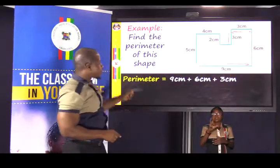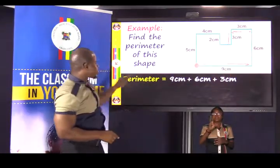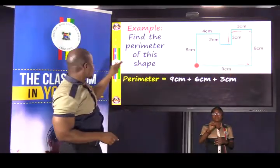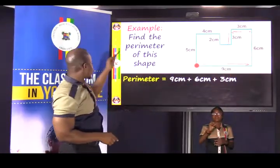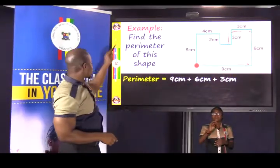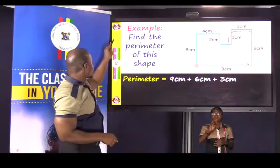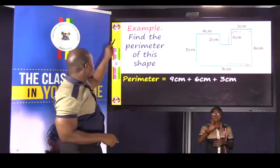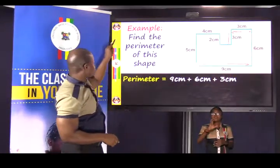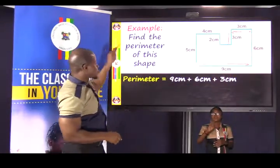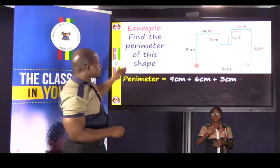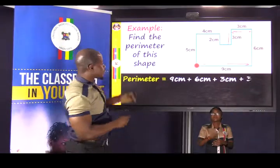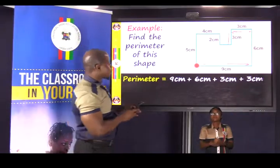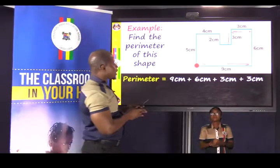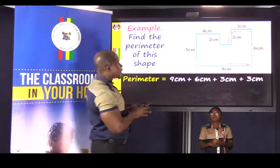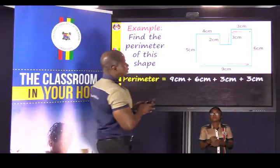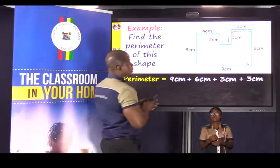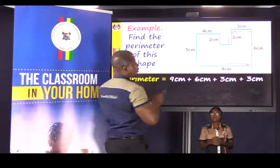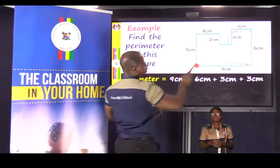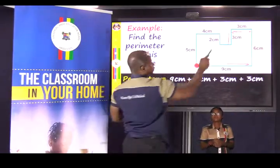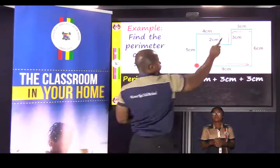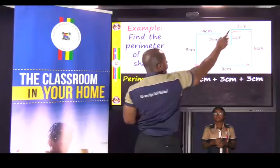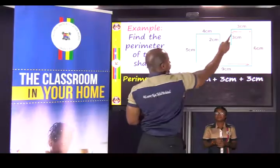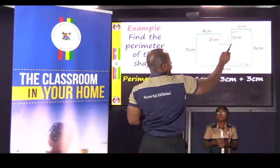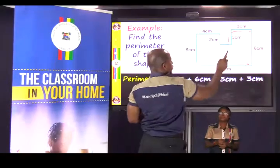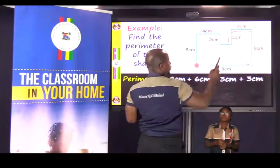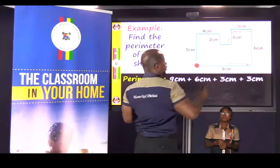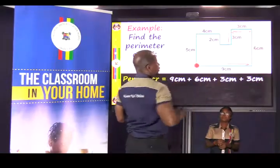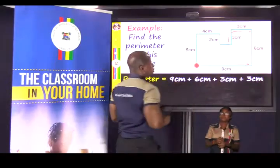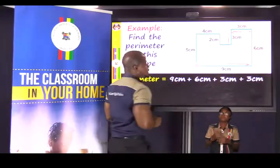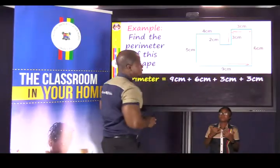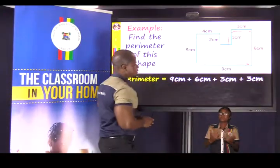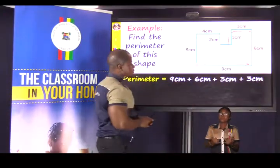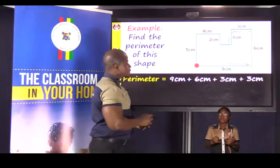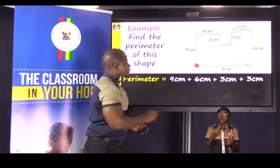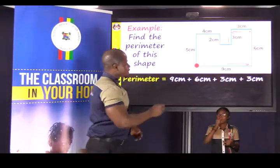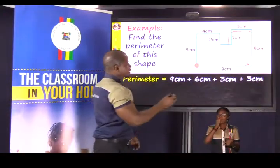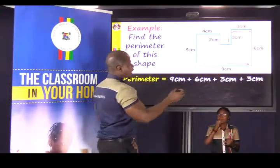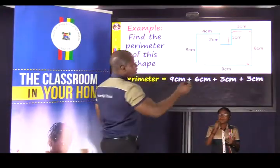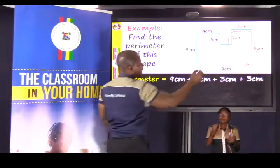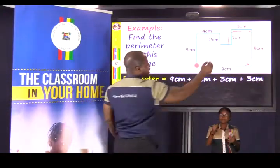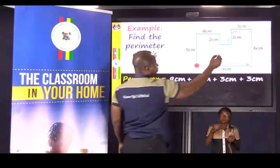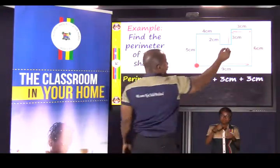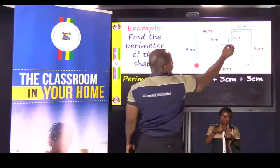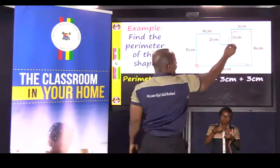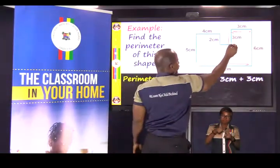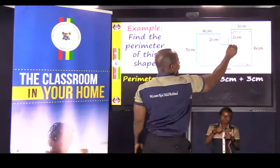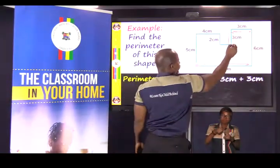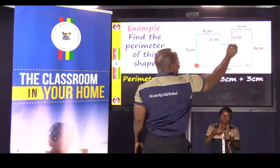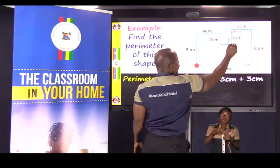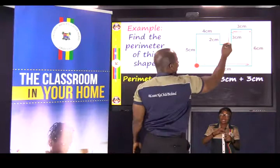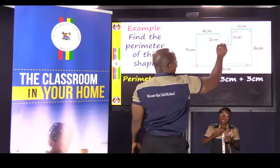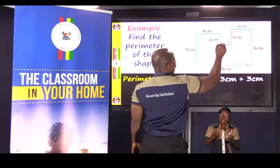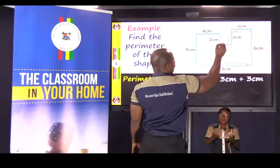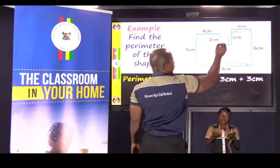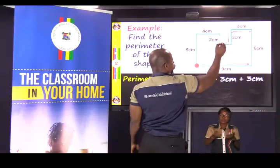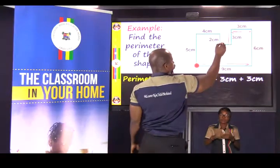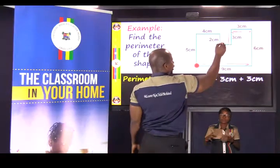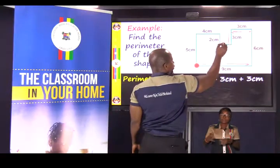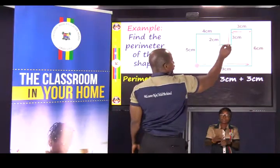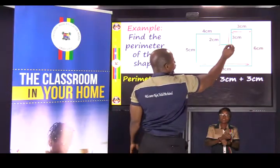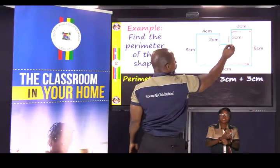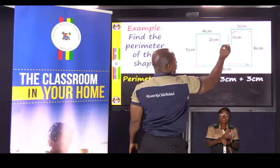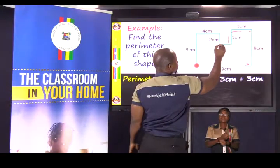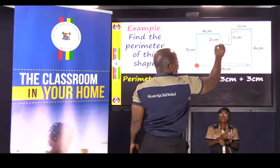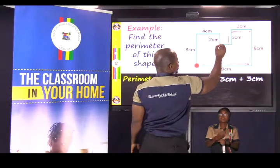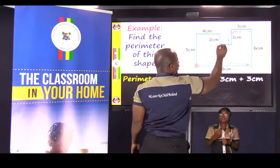And that's another 3 centimeters is written there. From here to here is 3 centimeters. Now I am here. I want to